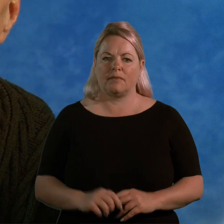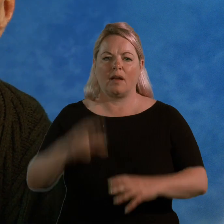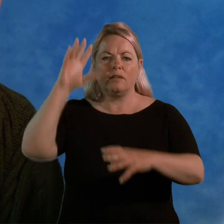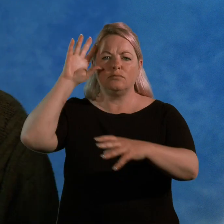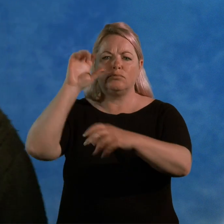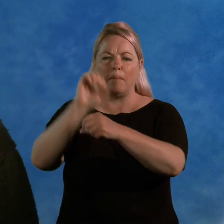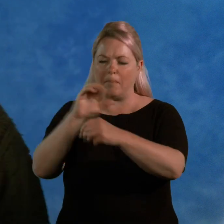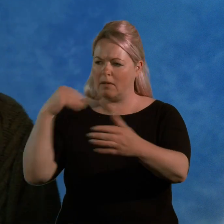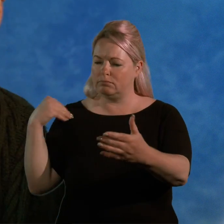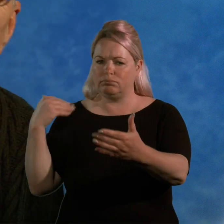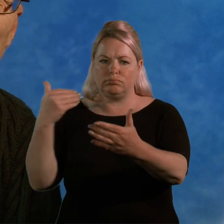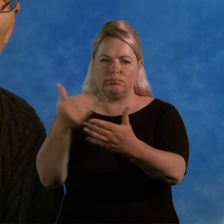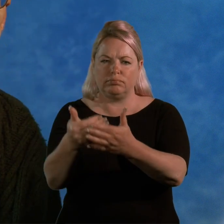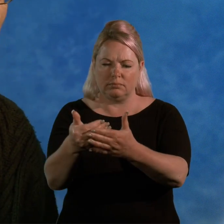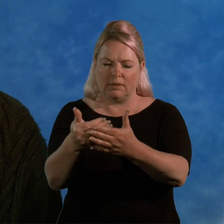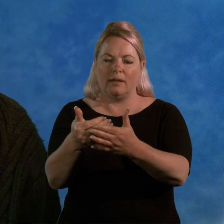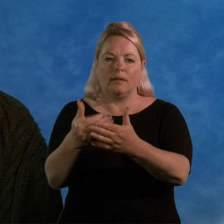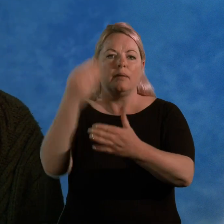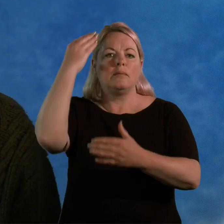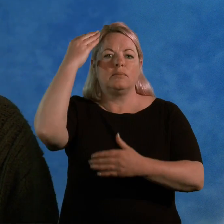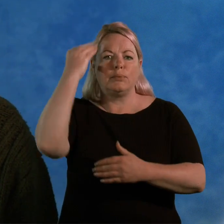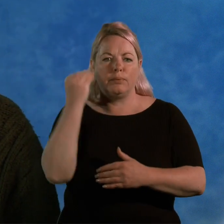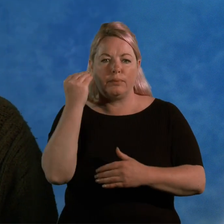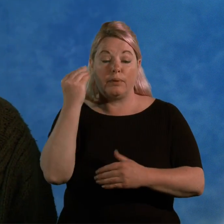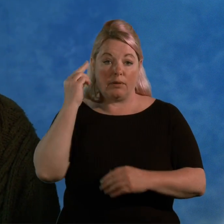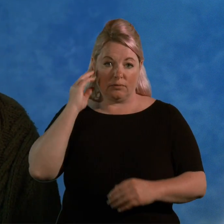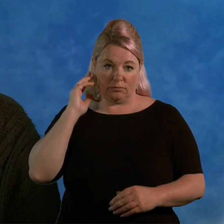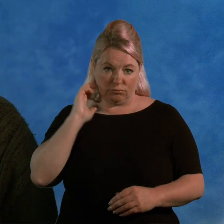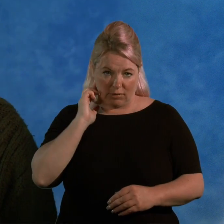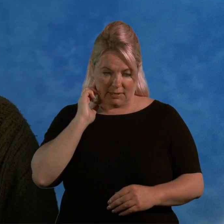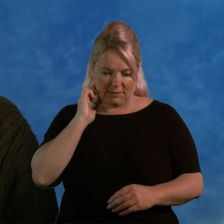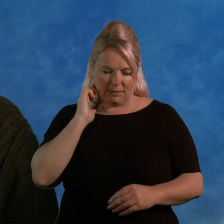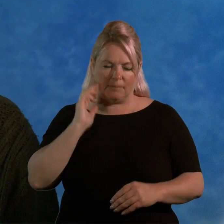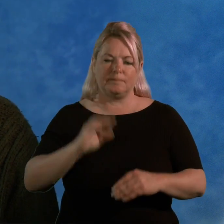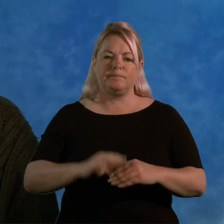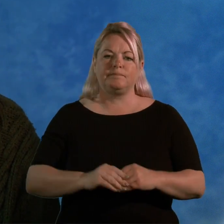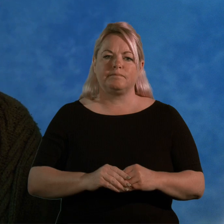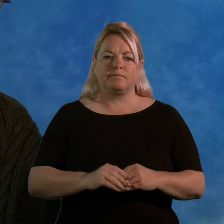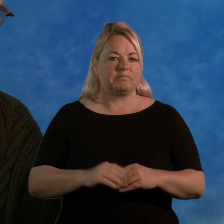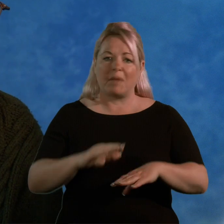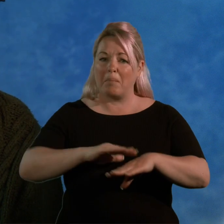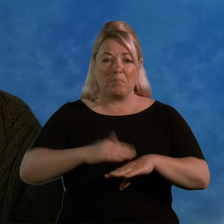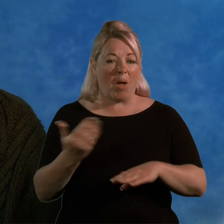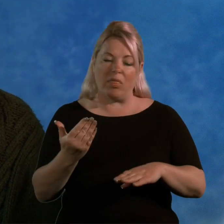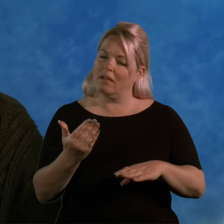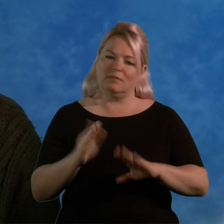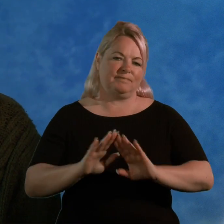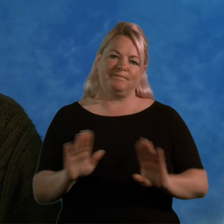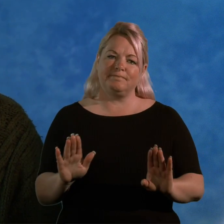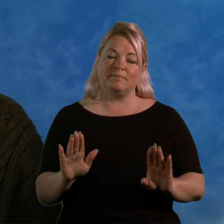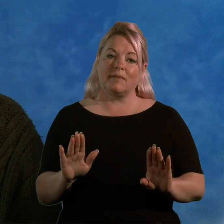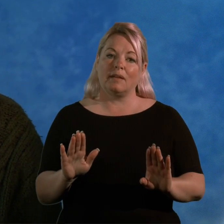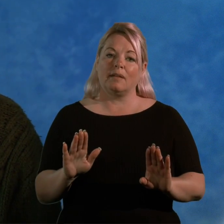For as long as I can remember, I've had a hearing loss in my right ear. But it never really bothered me